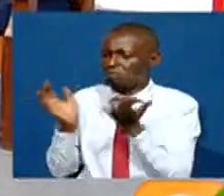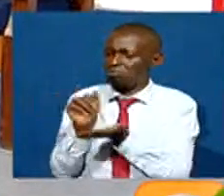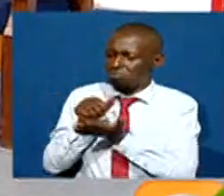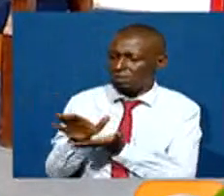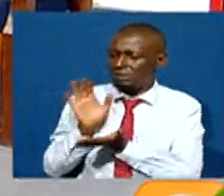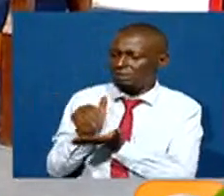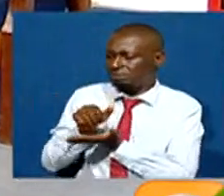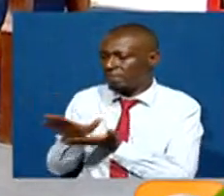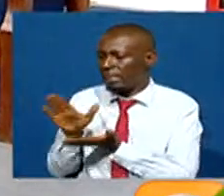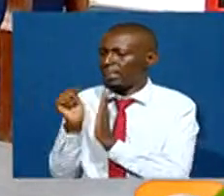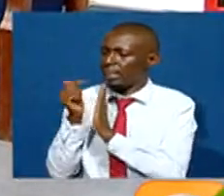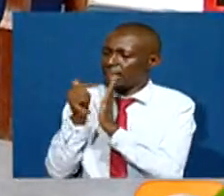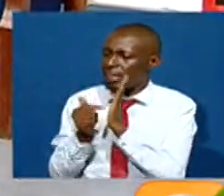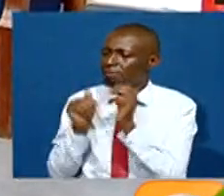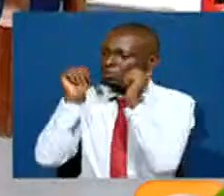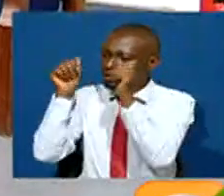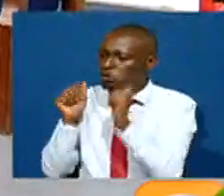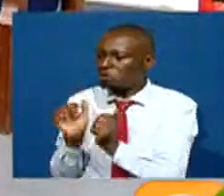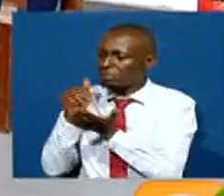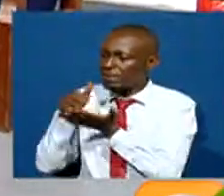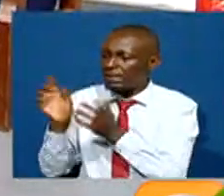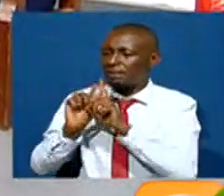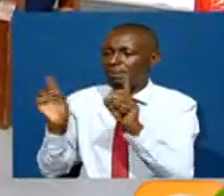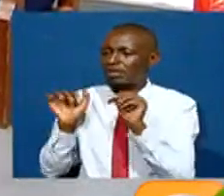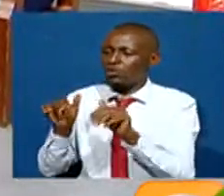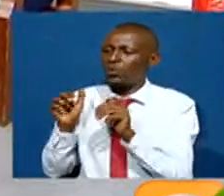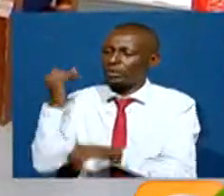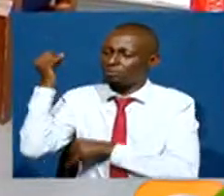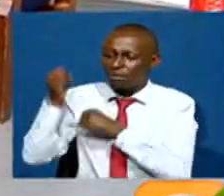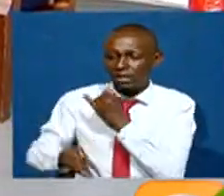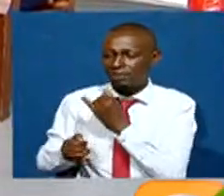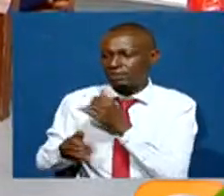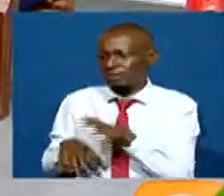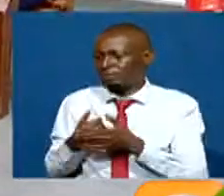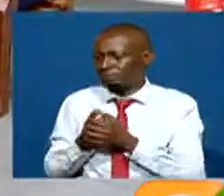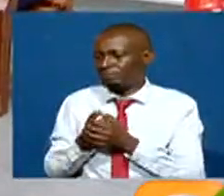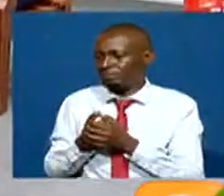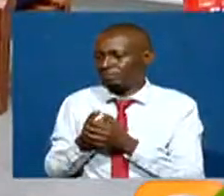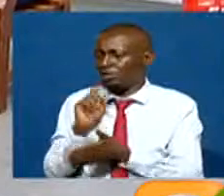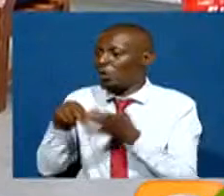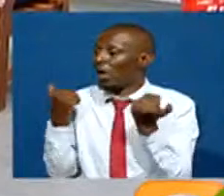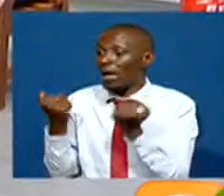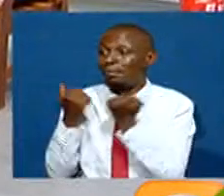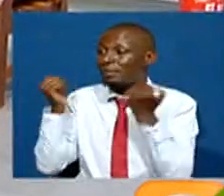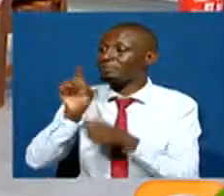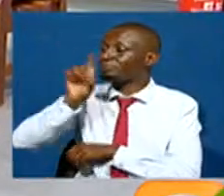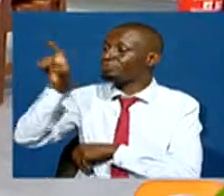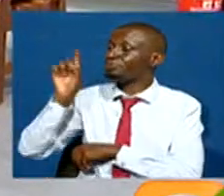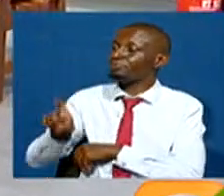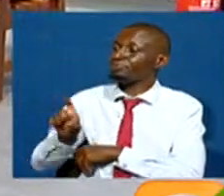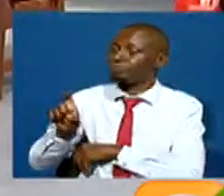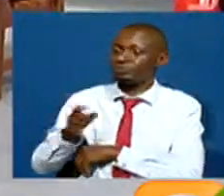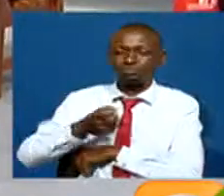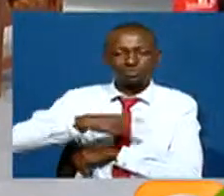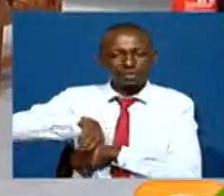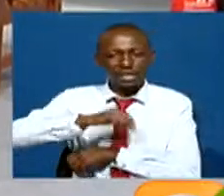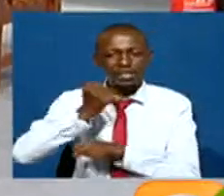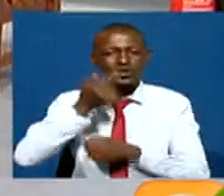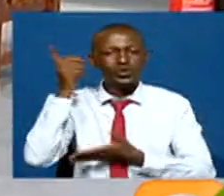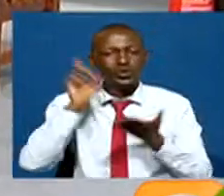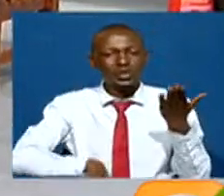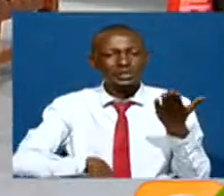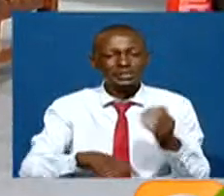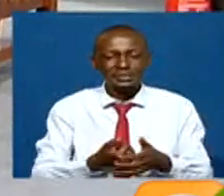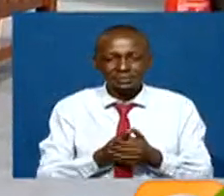all the notices. Yes. But we wait to the last minute. Absolutely. What happens? Now, what we have done, Jeff,